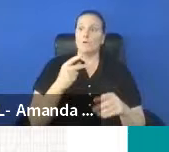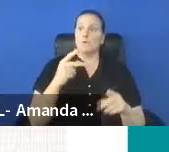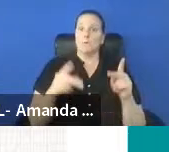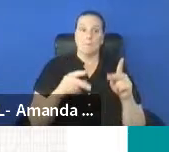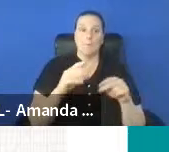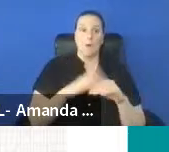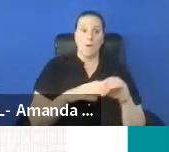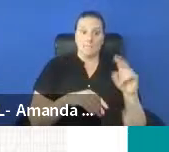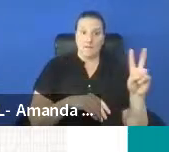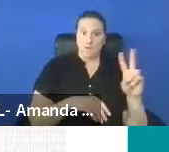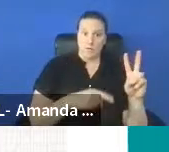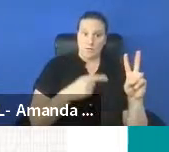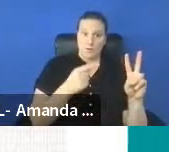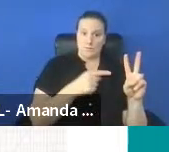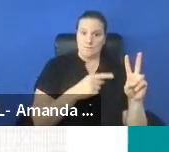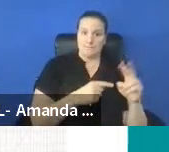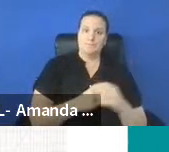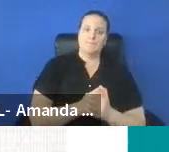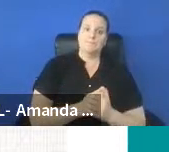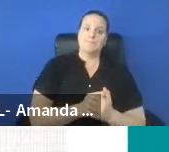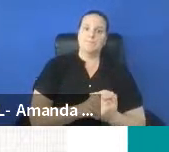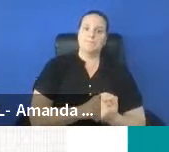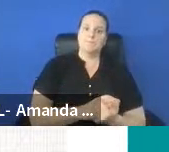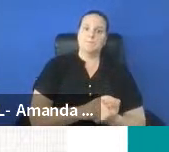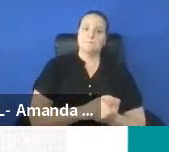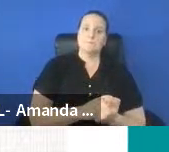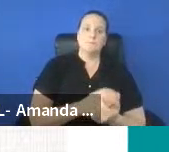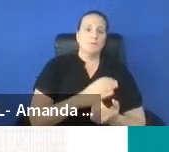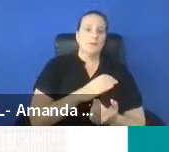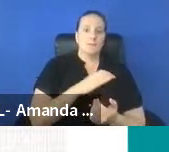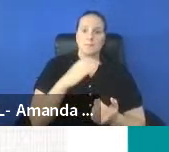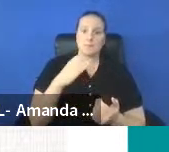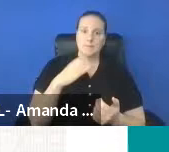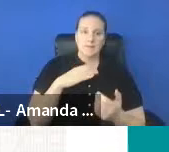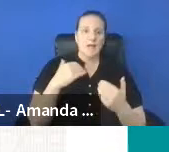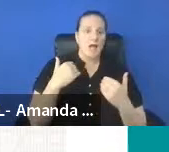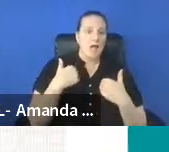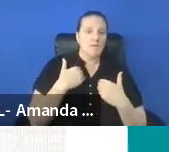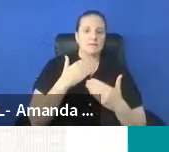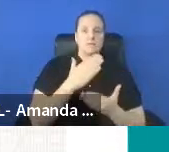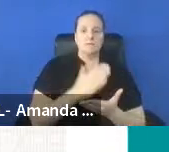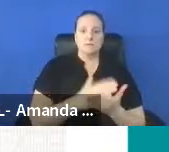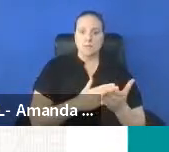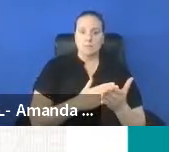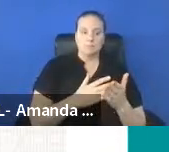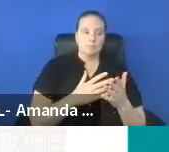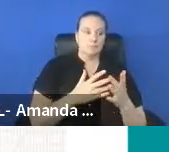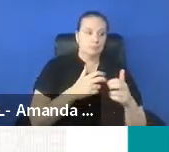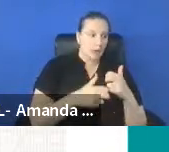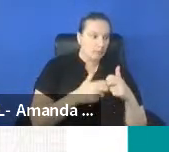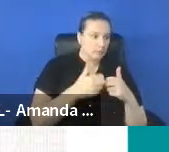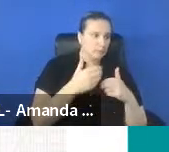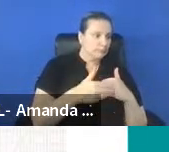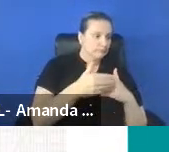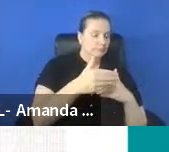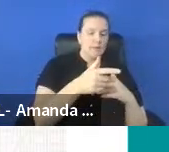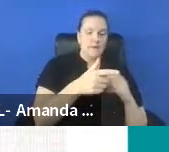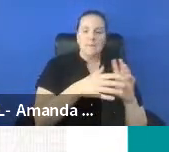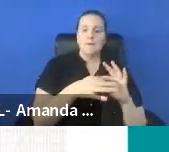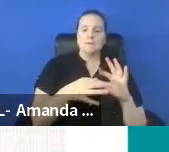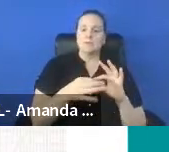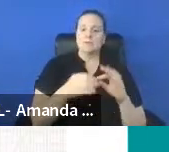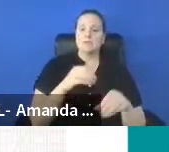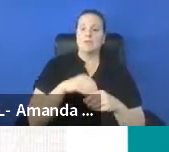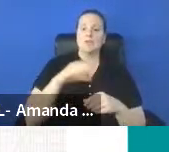Vancouver side, this committee's had some contention here and there, and they mentioned, when we were at the Clark